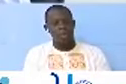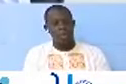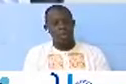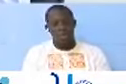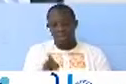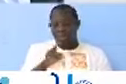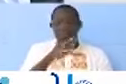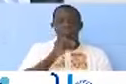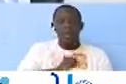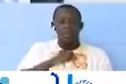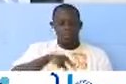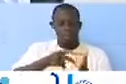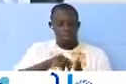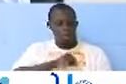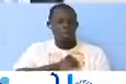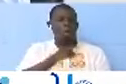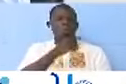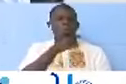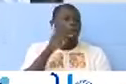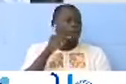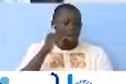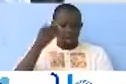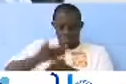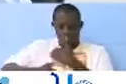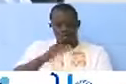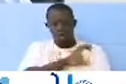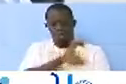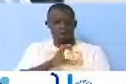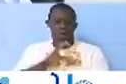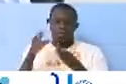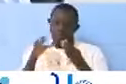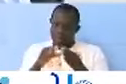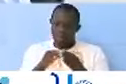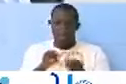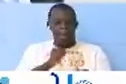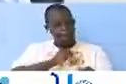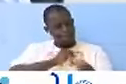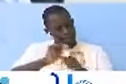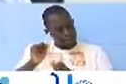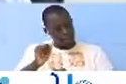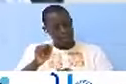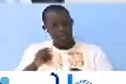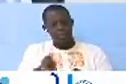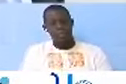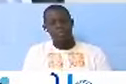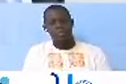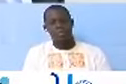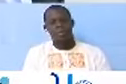Tell him that. This man is his mother's neighbor. And secondly,